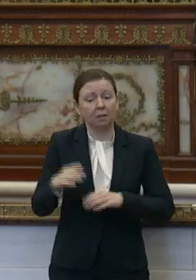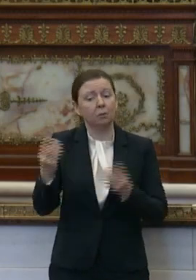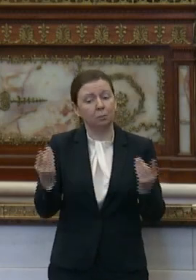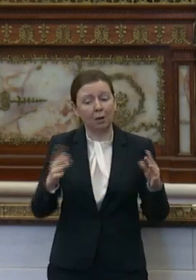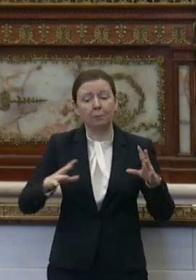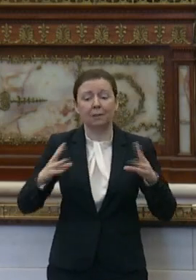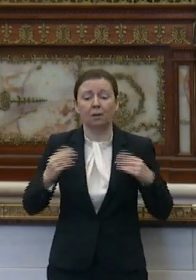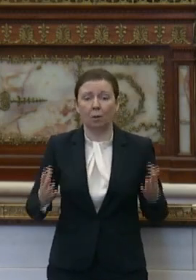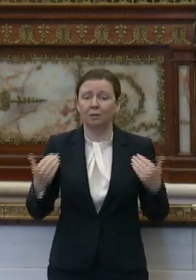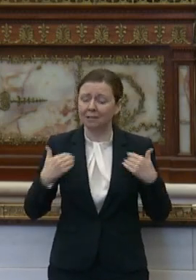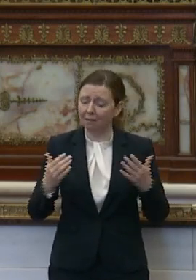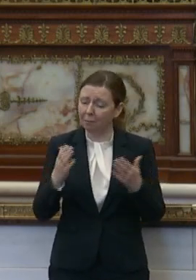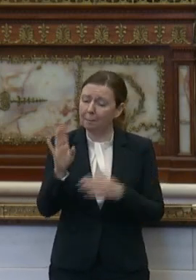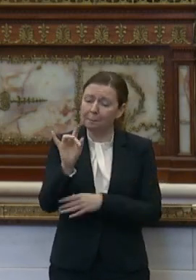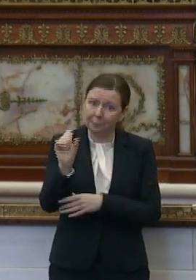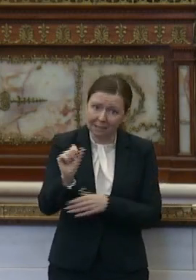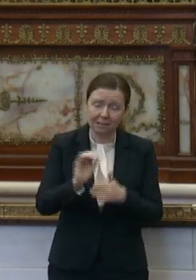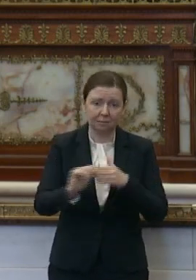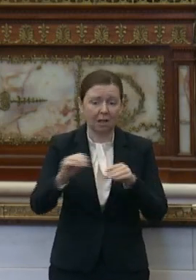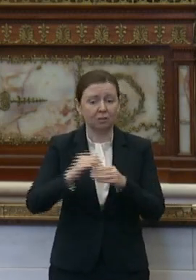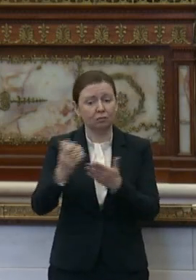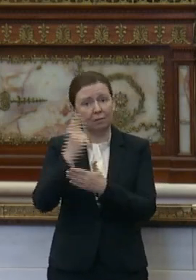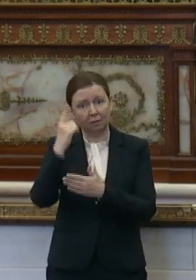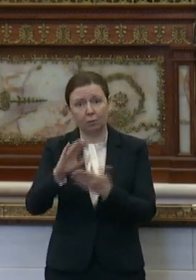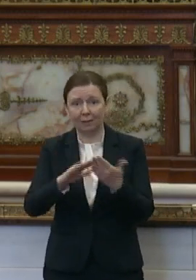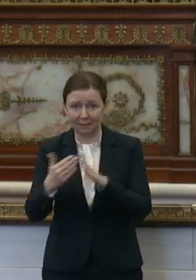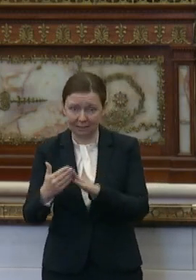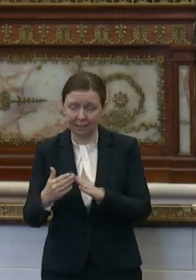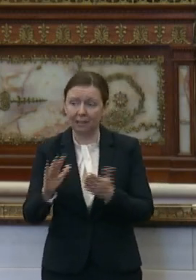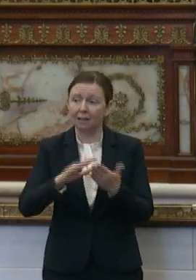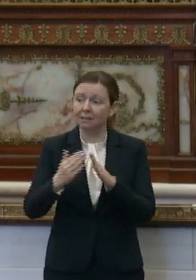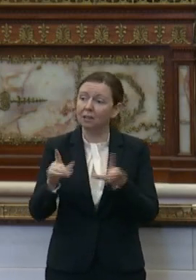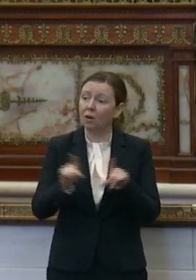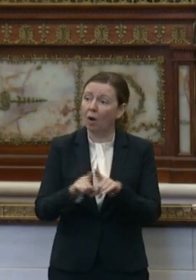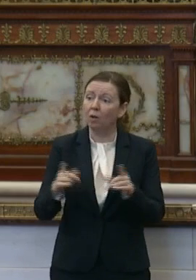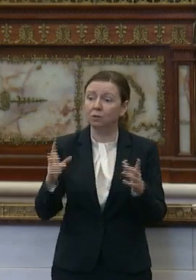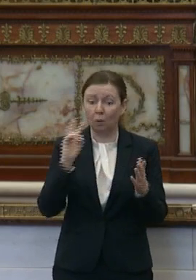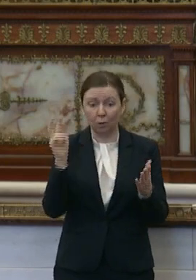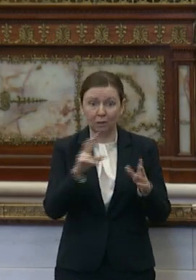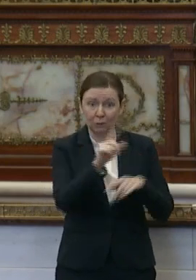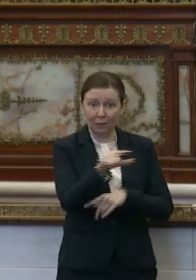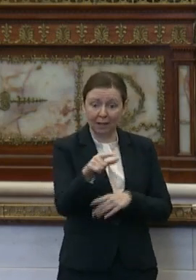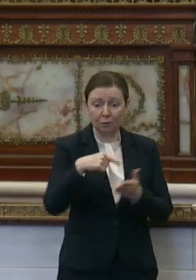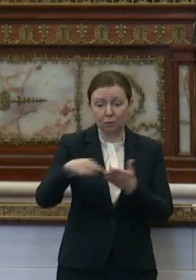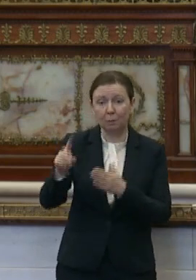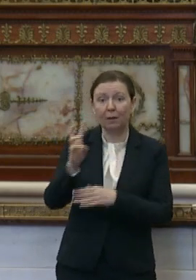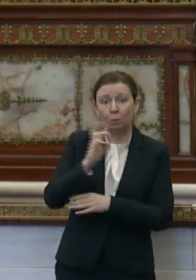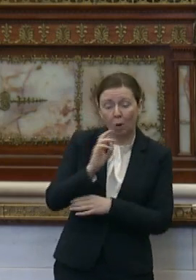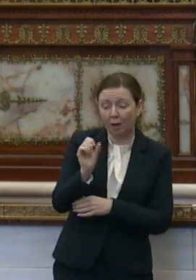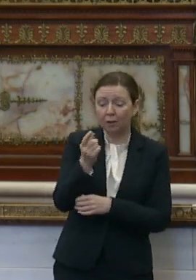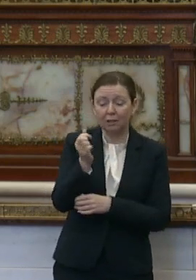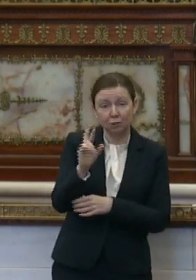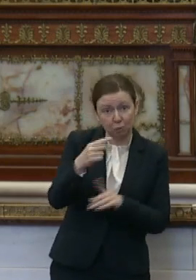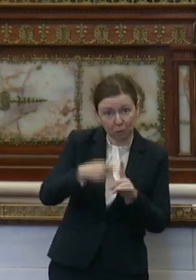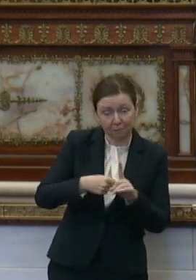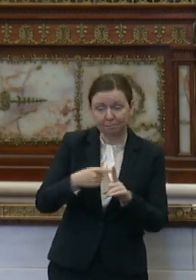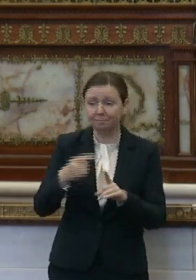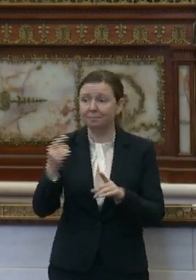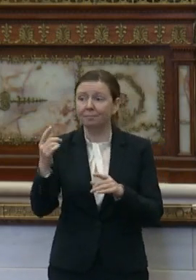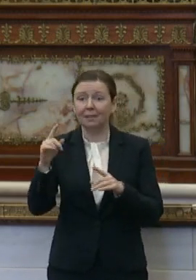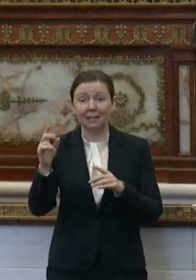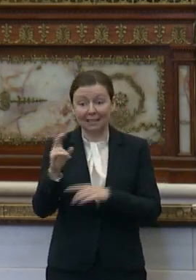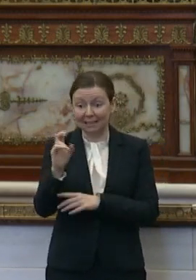owners generate billions of dollars in revenue for the city. The city also looks to landlords to pay water and sewer rents, even when they are